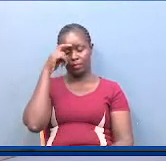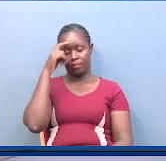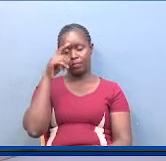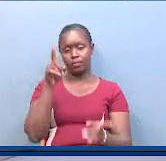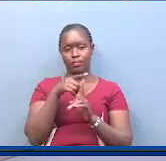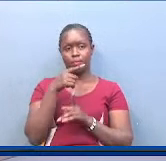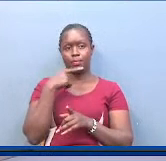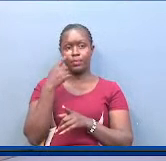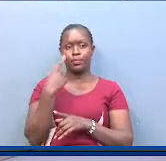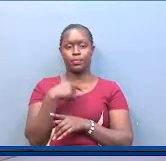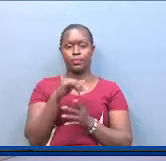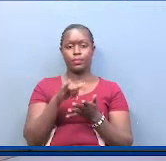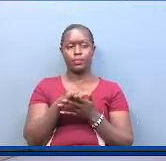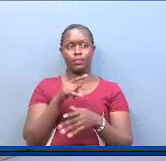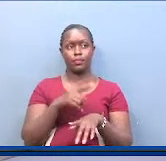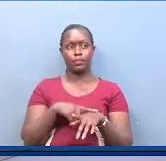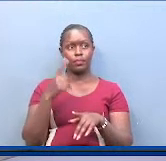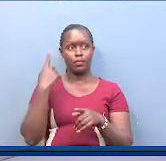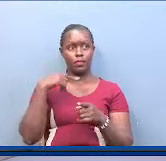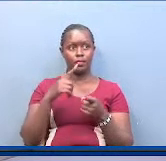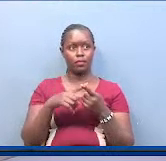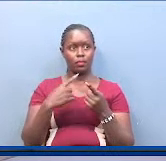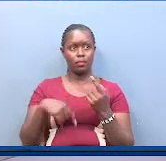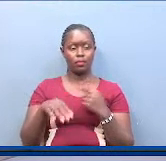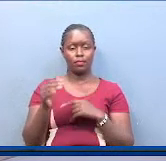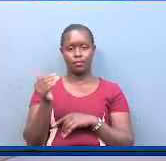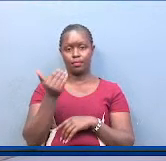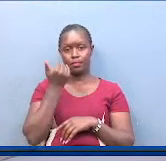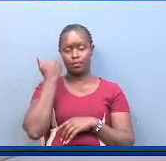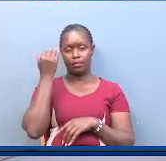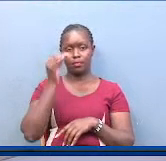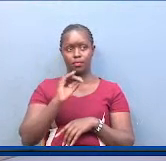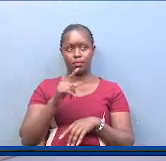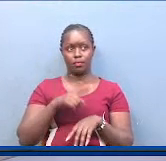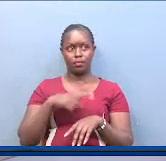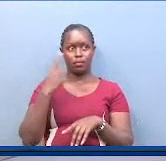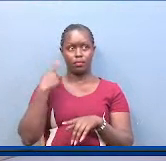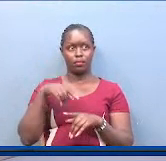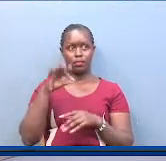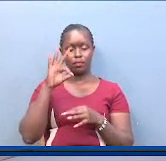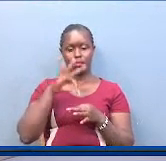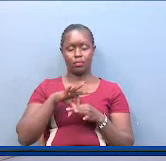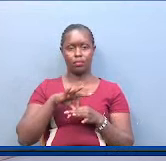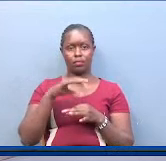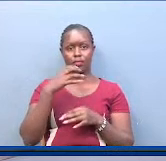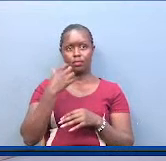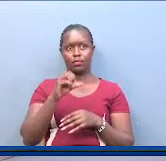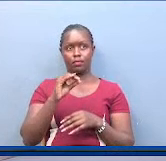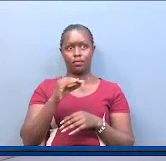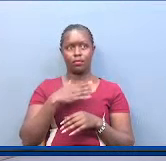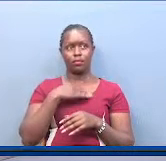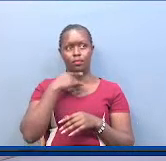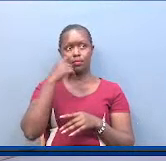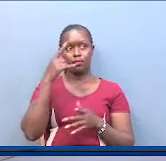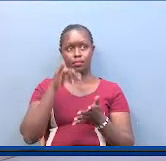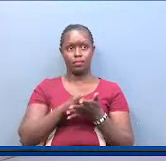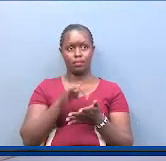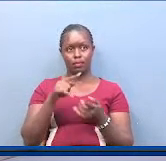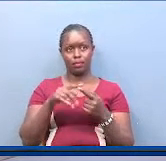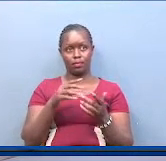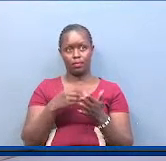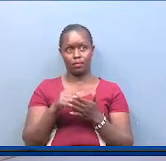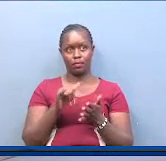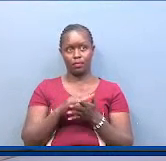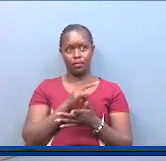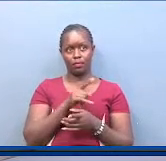they are telling us, wakati wa kukula umeisha, ni wakati wa kupiga kula. So, I am telling you, the money is